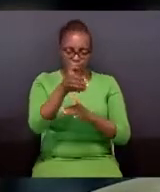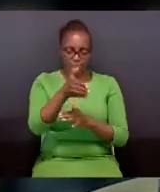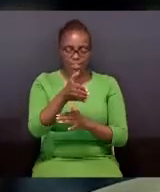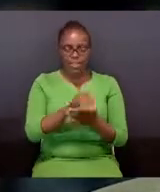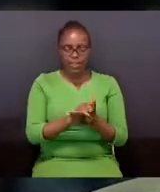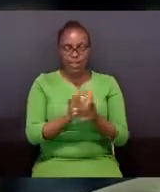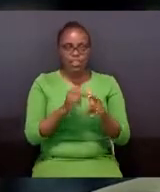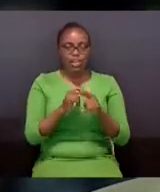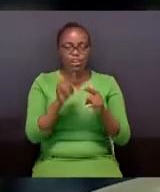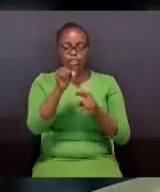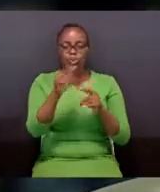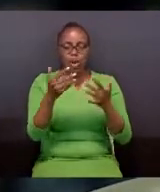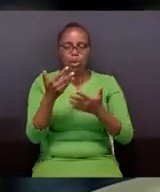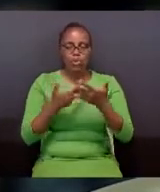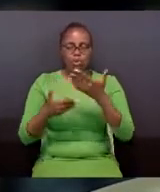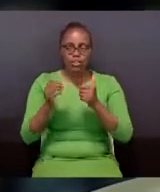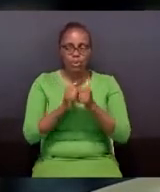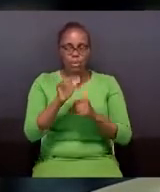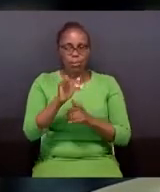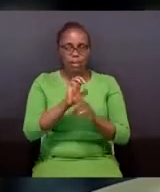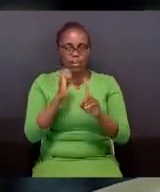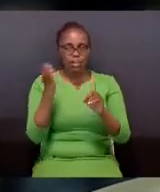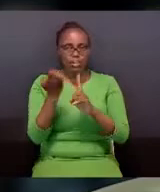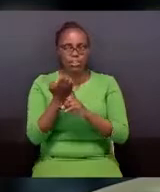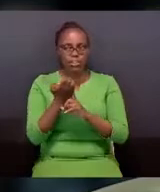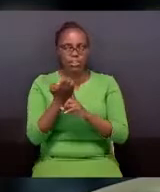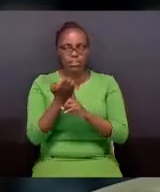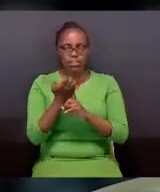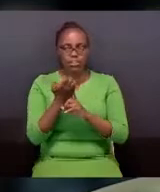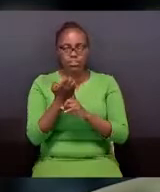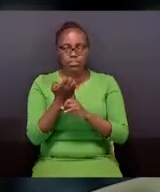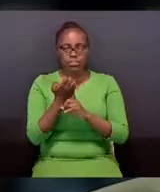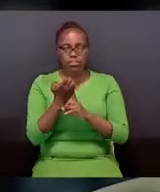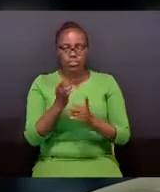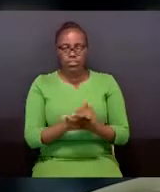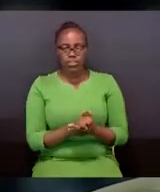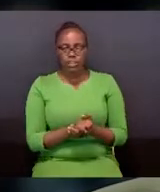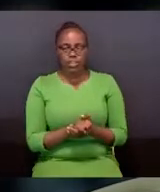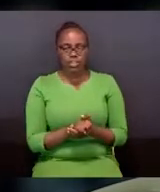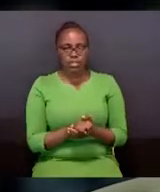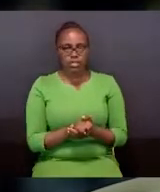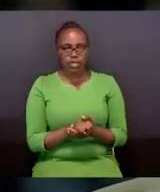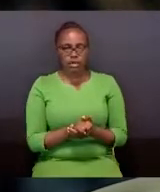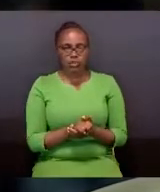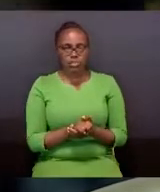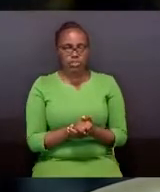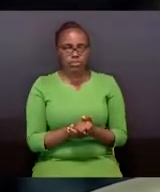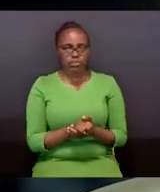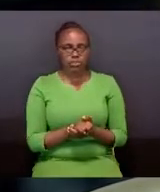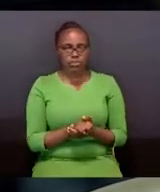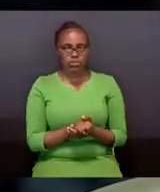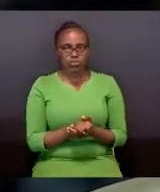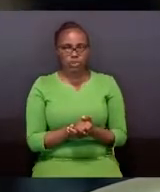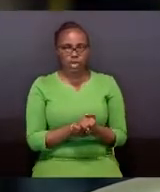then how do you interact with the environment to the point that you